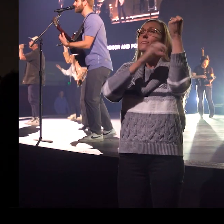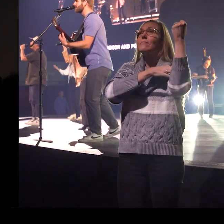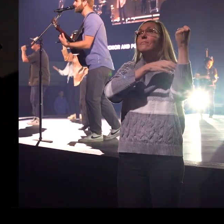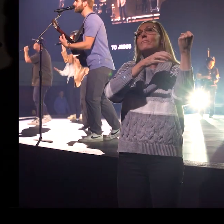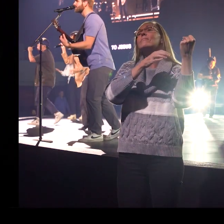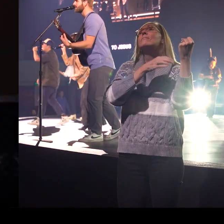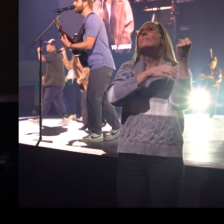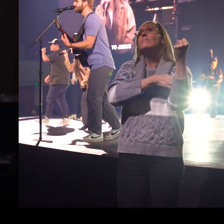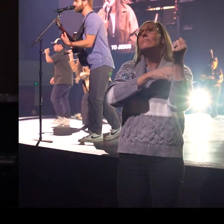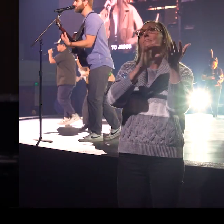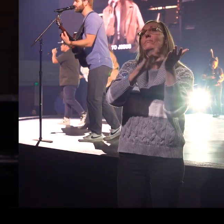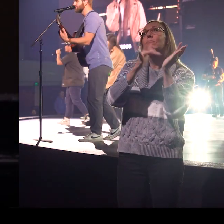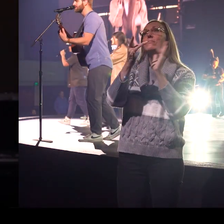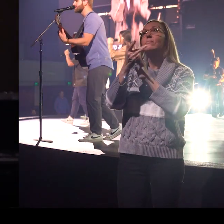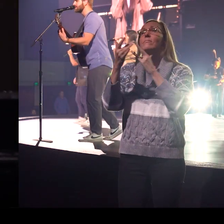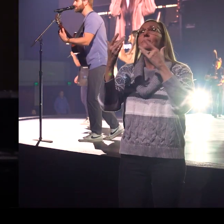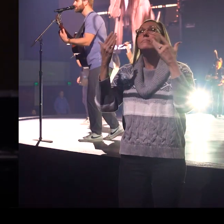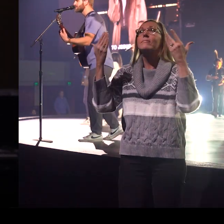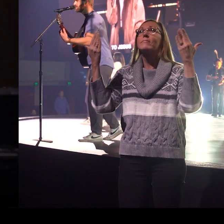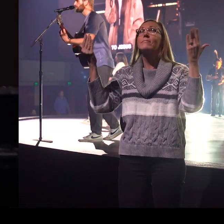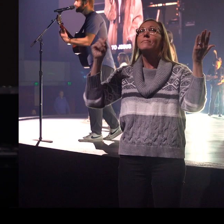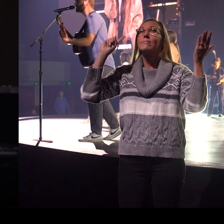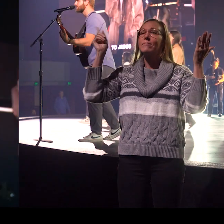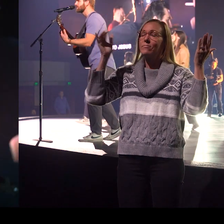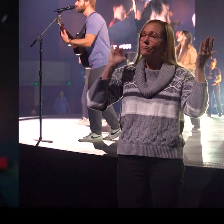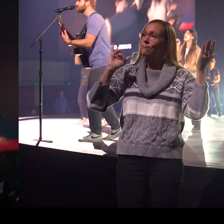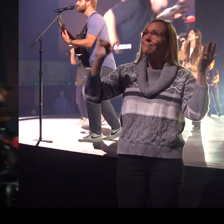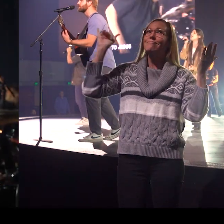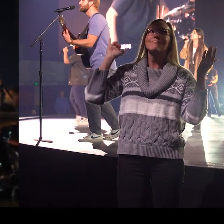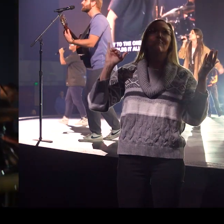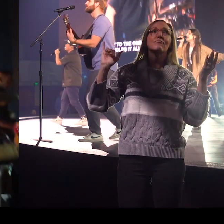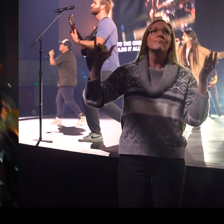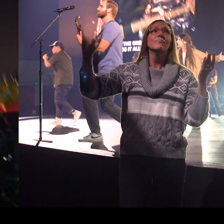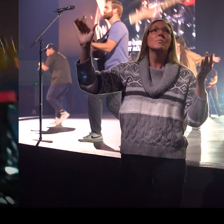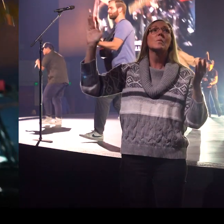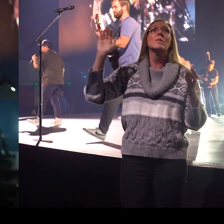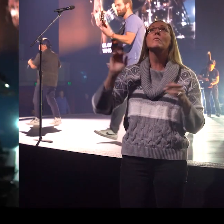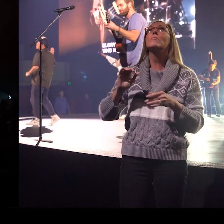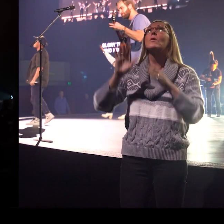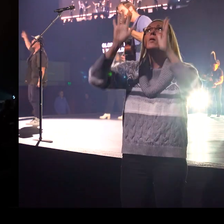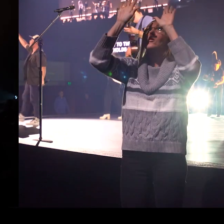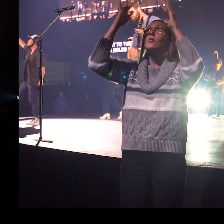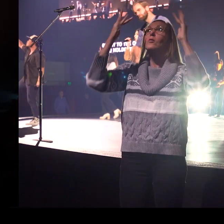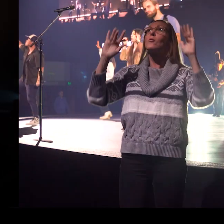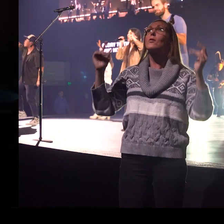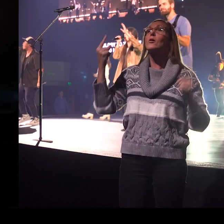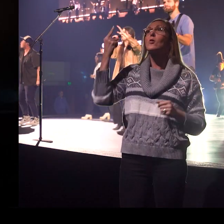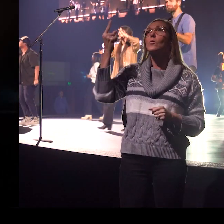Glory to